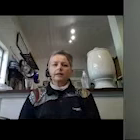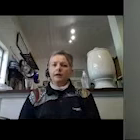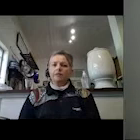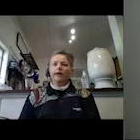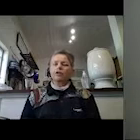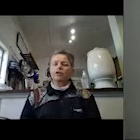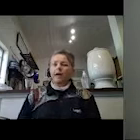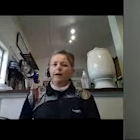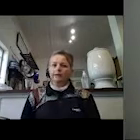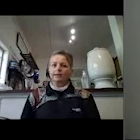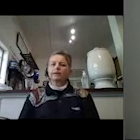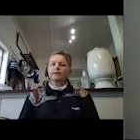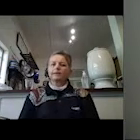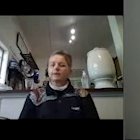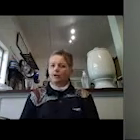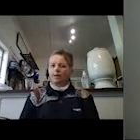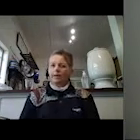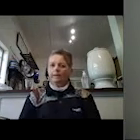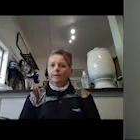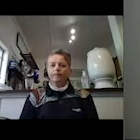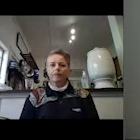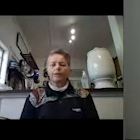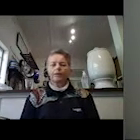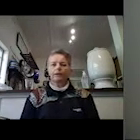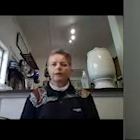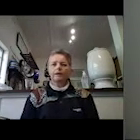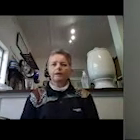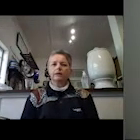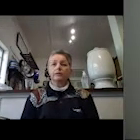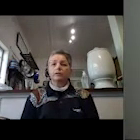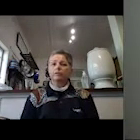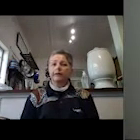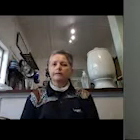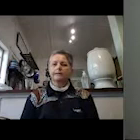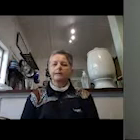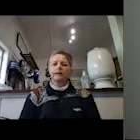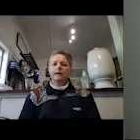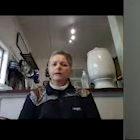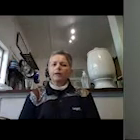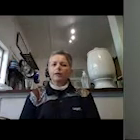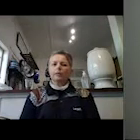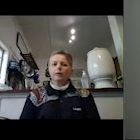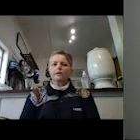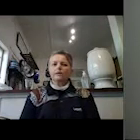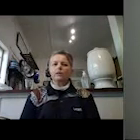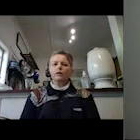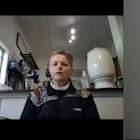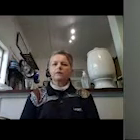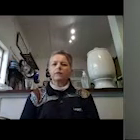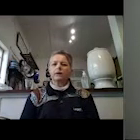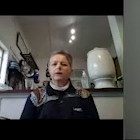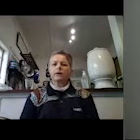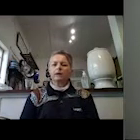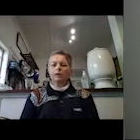Finally, a financial counsellor. This is a term that comes up frequently in civil law matters. So they're a person who